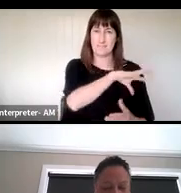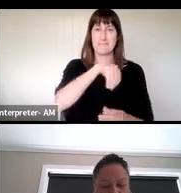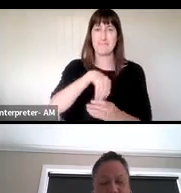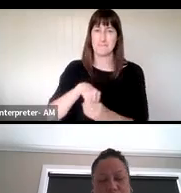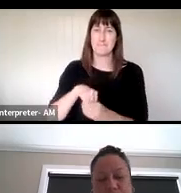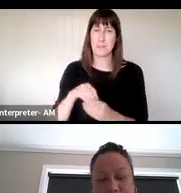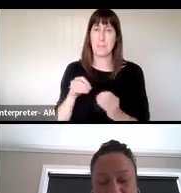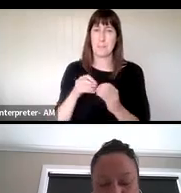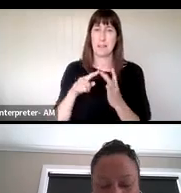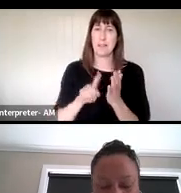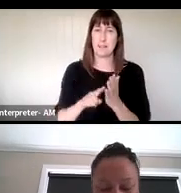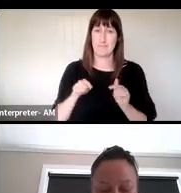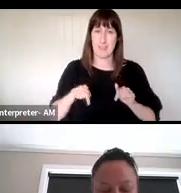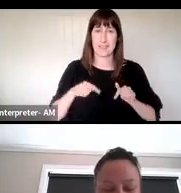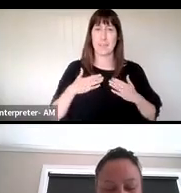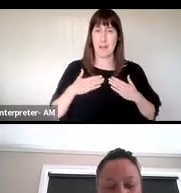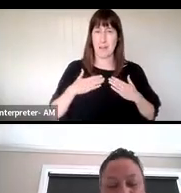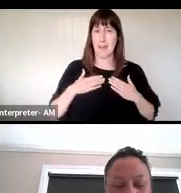submission.